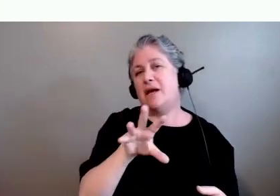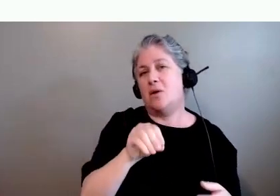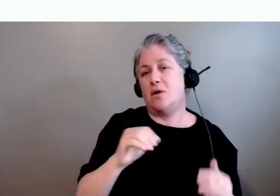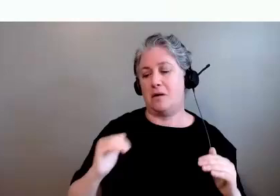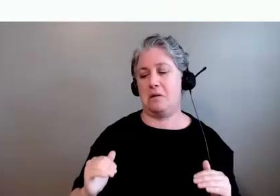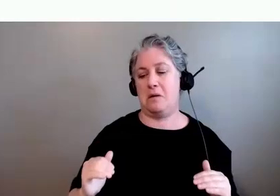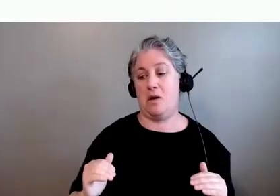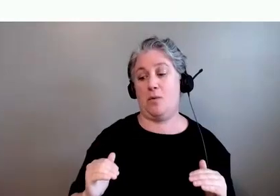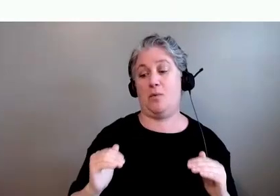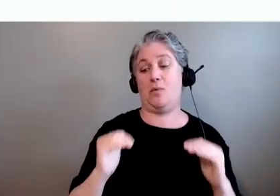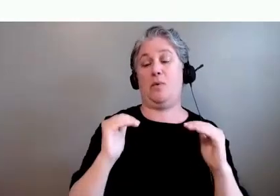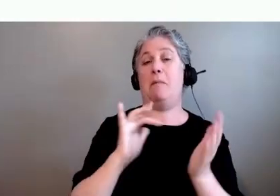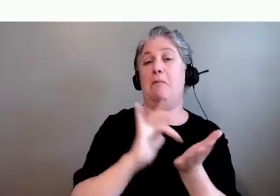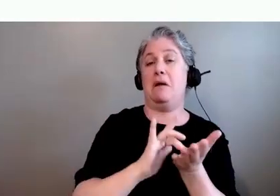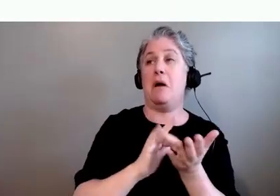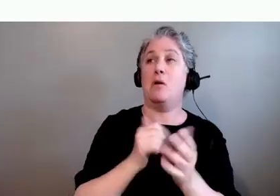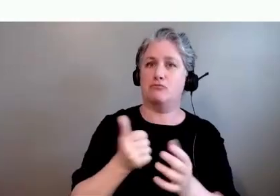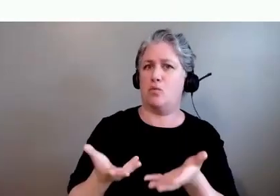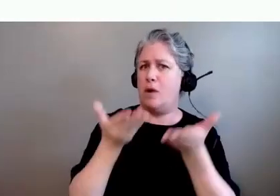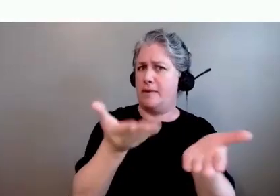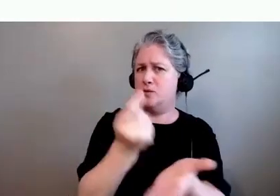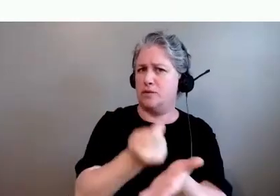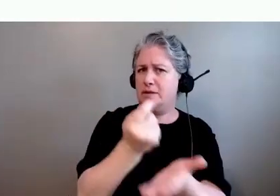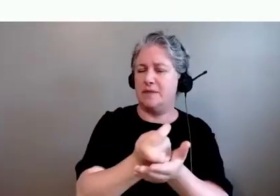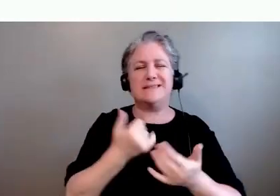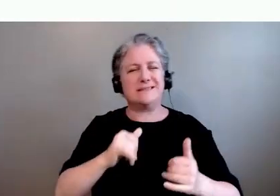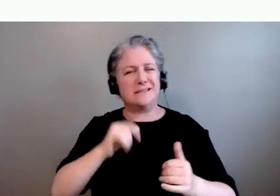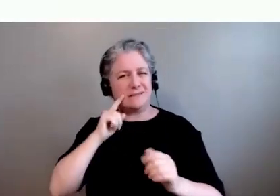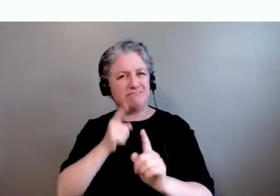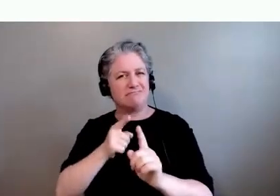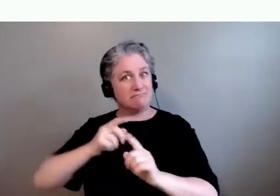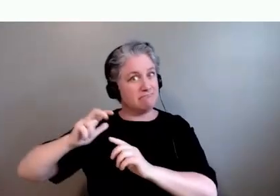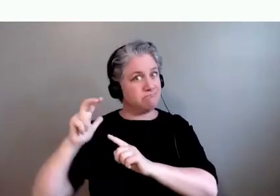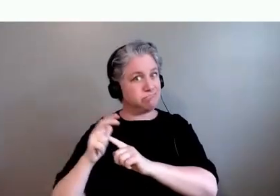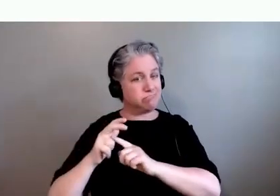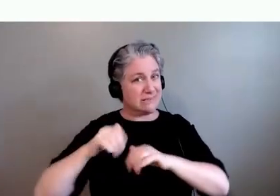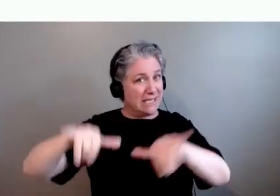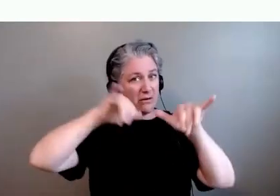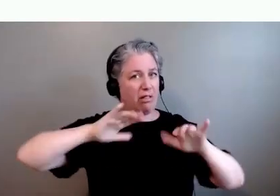lower end to a little bit towards the middle end, but still recognizing that this is not a gold standard RCT.